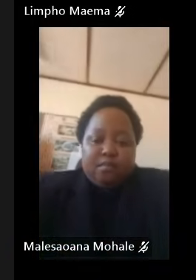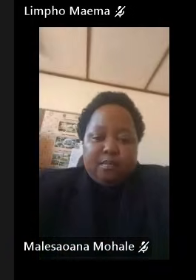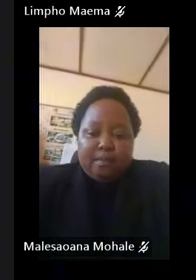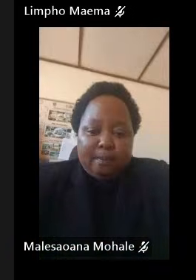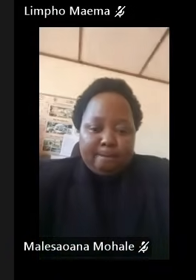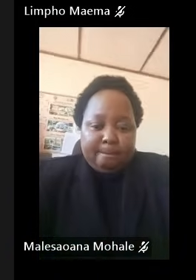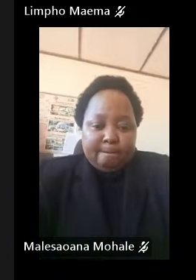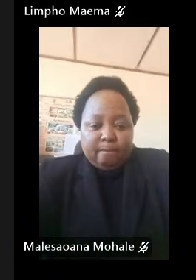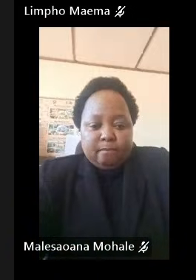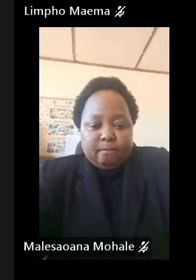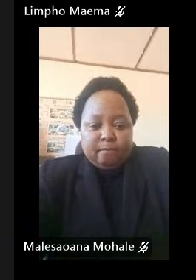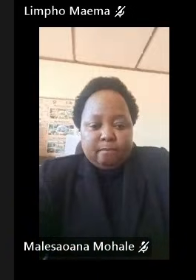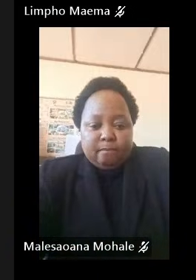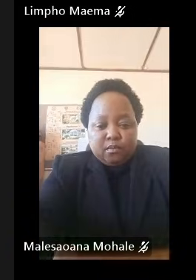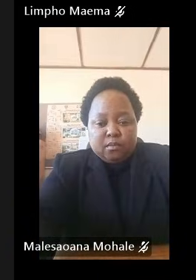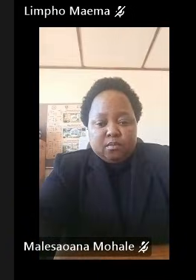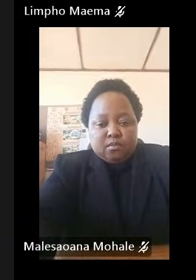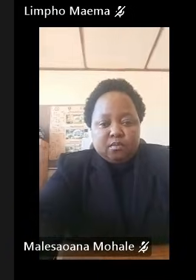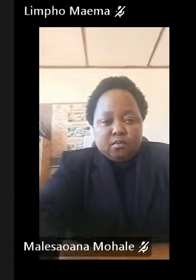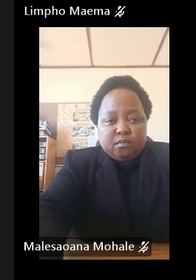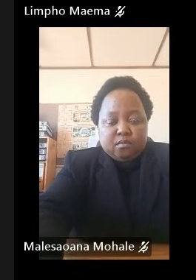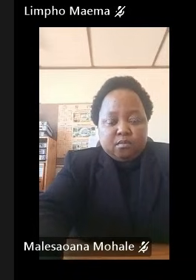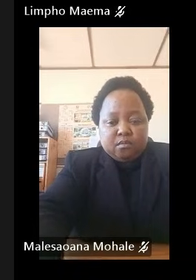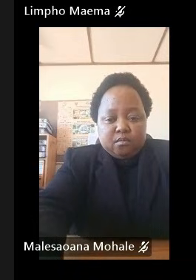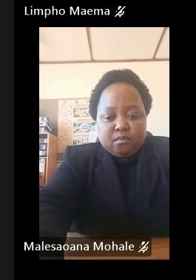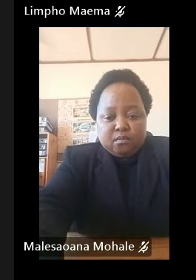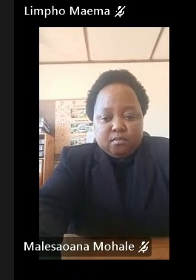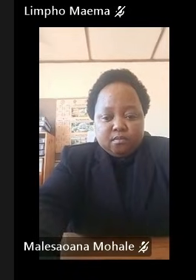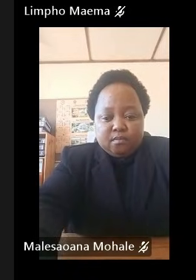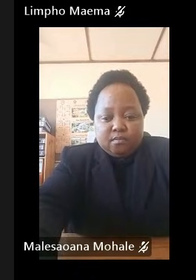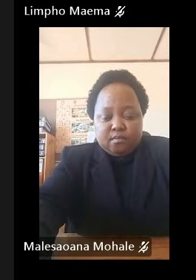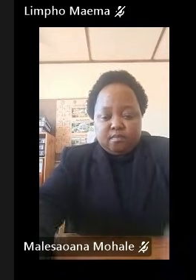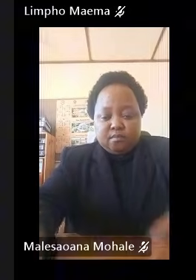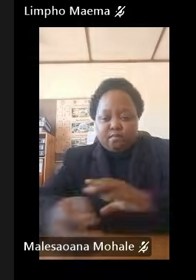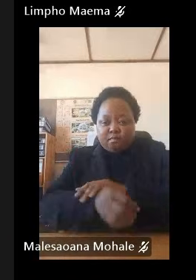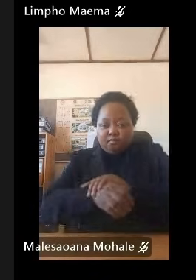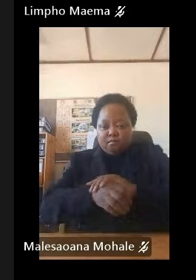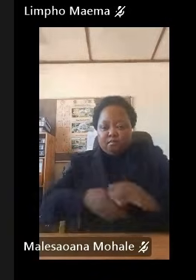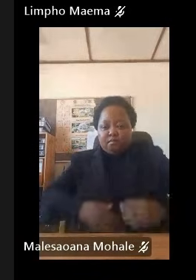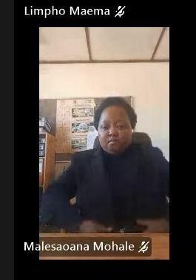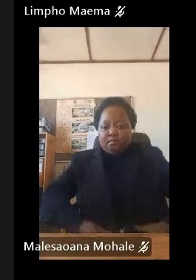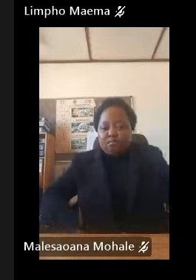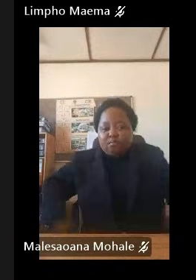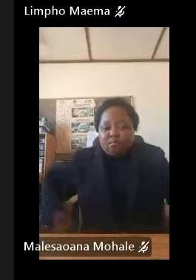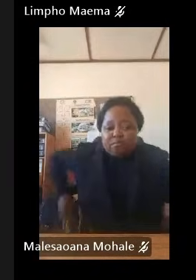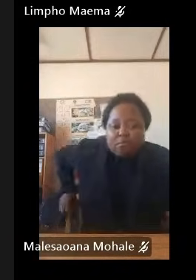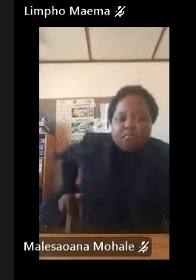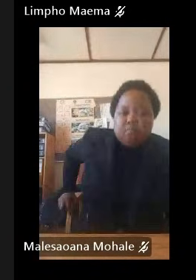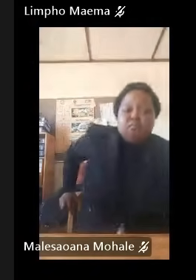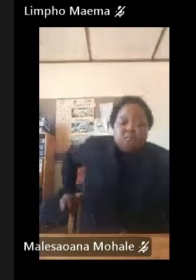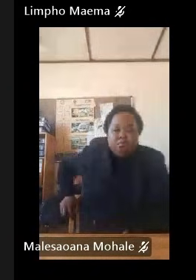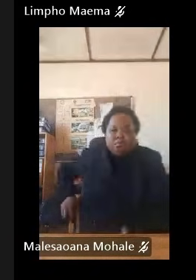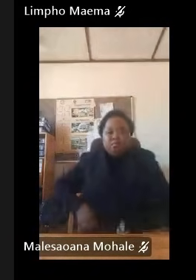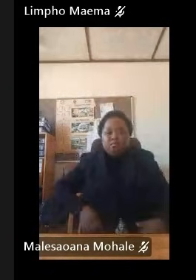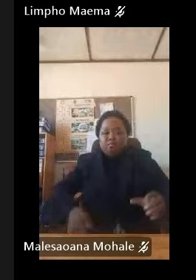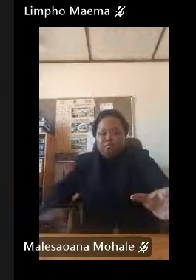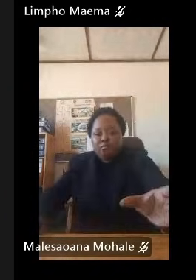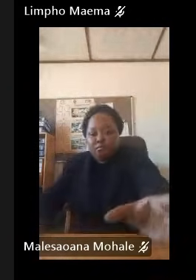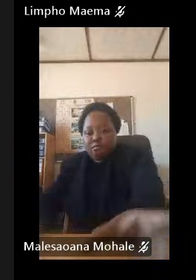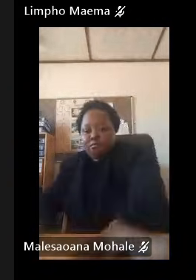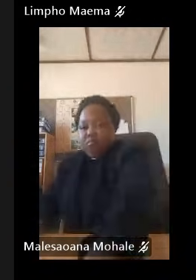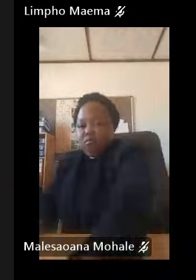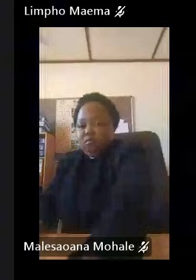and legal frameworks when trying to address a GBV response. So that is